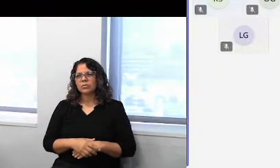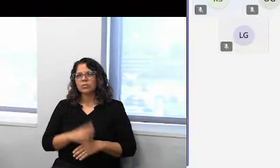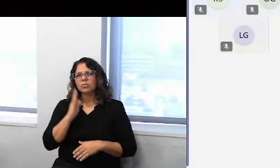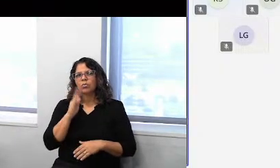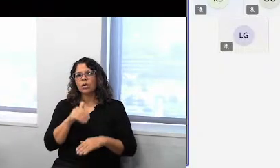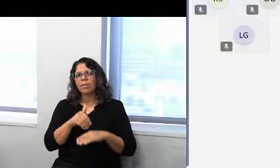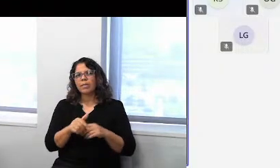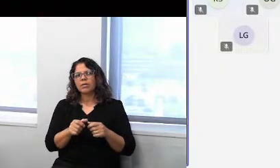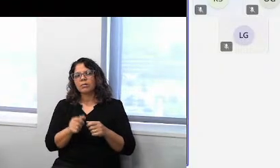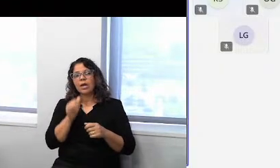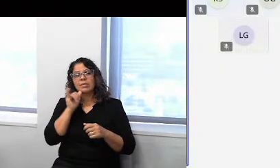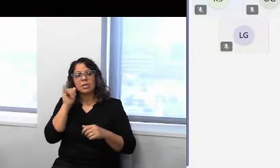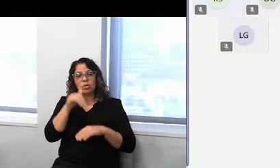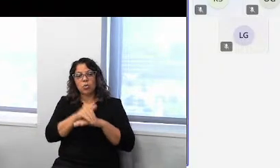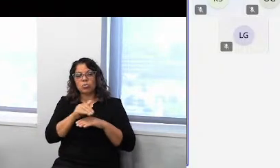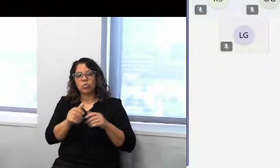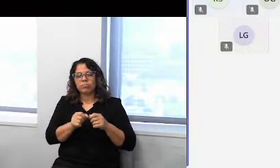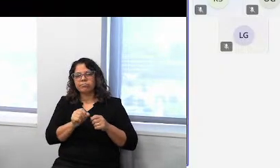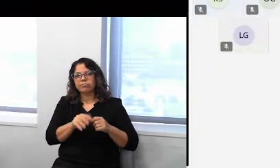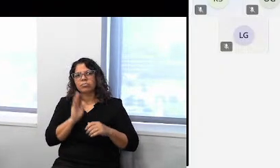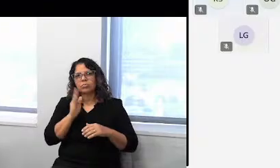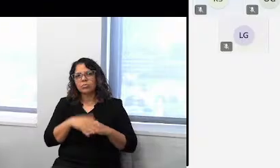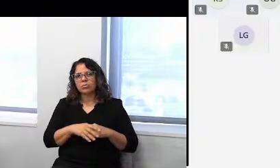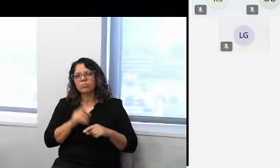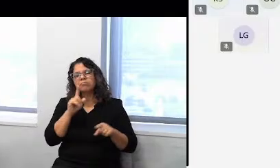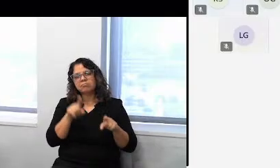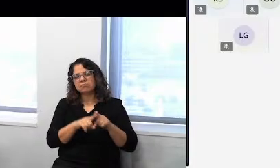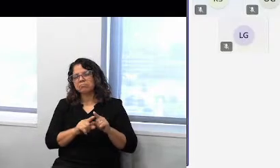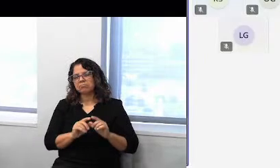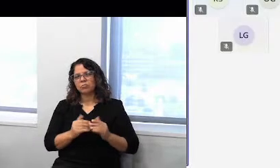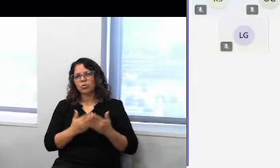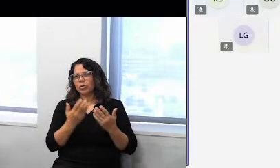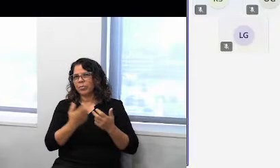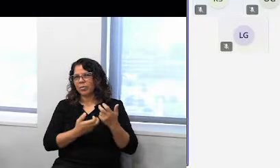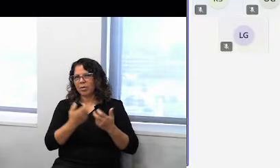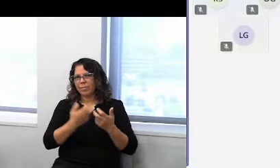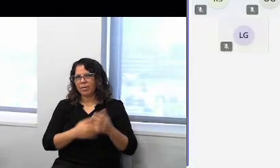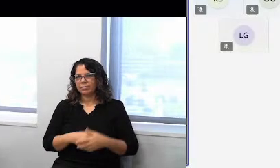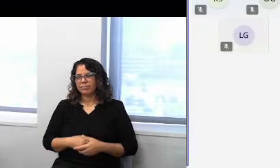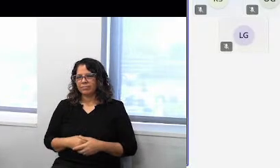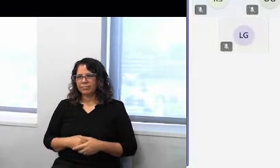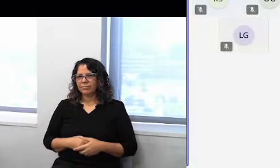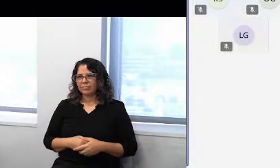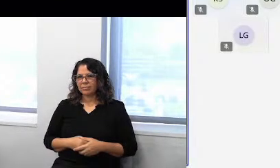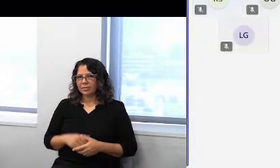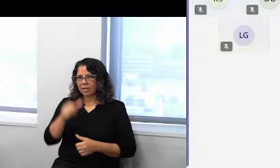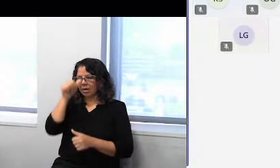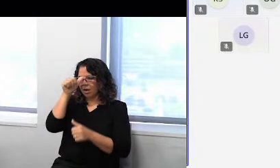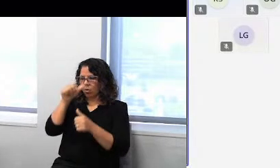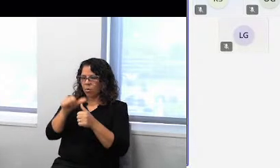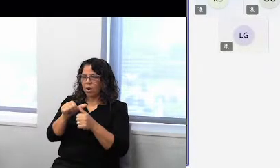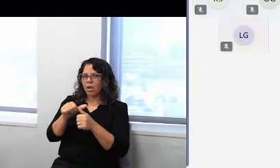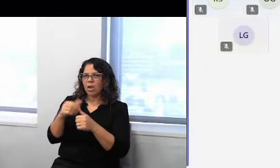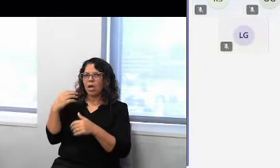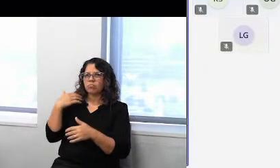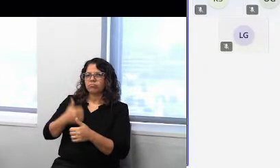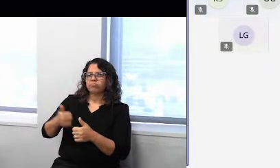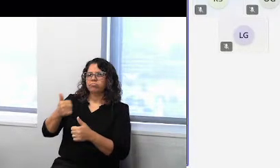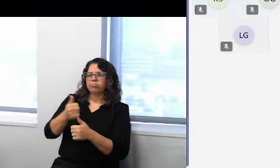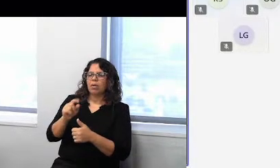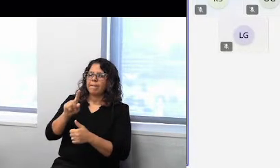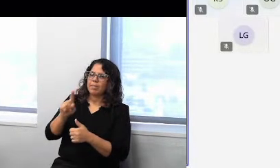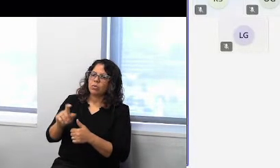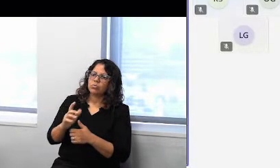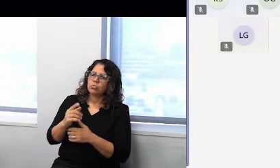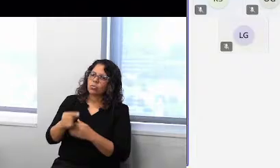All right, next question, Thank you. please. And then do you recall Mr. Schiffman asking you about certain federally